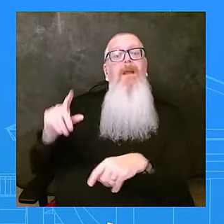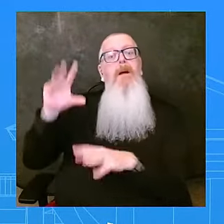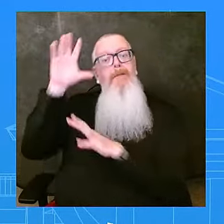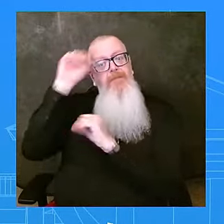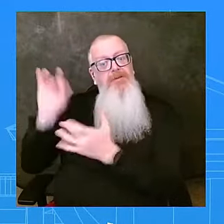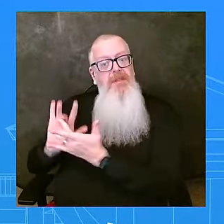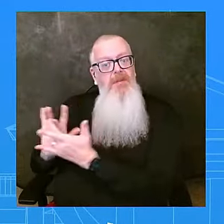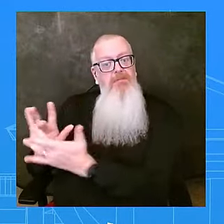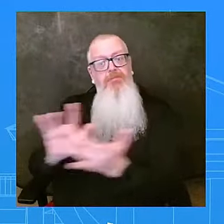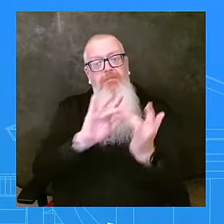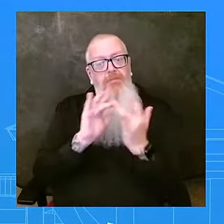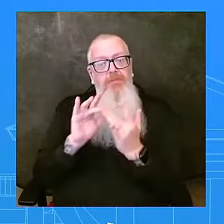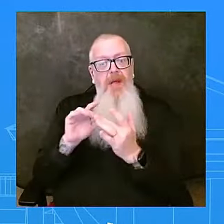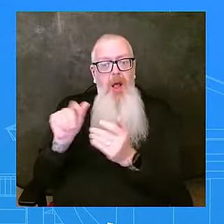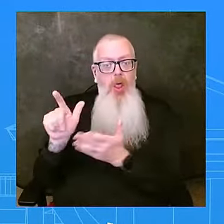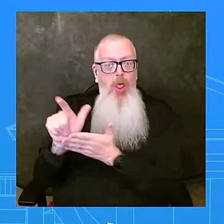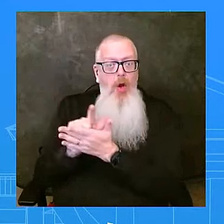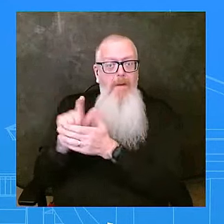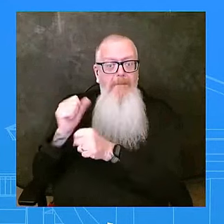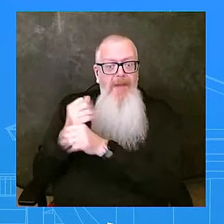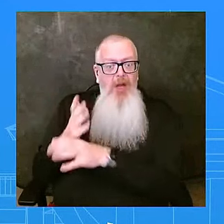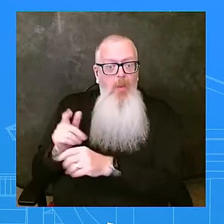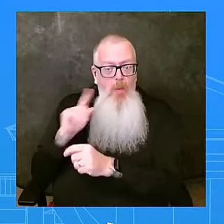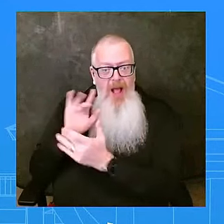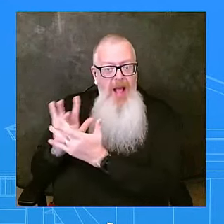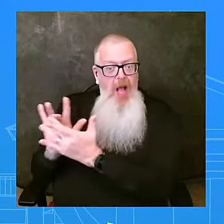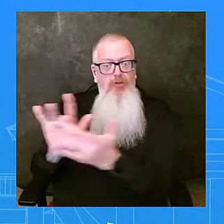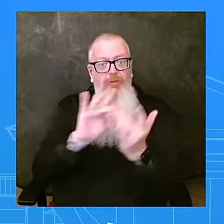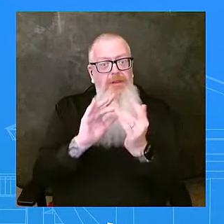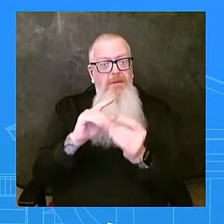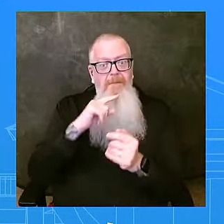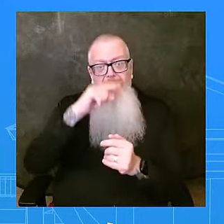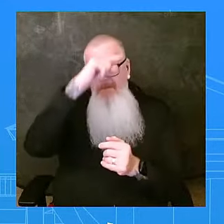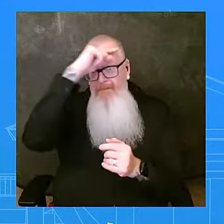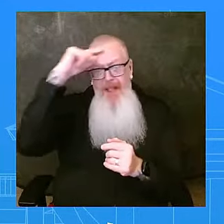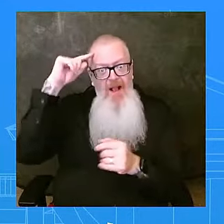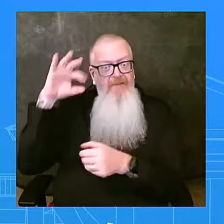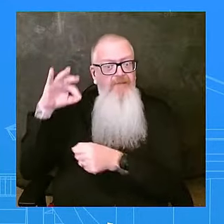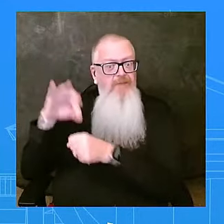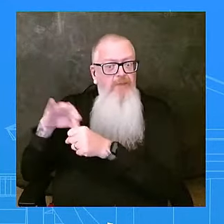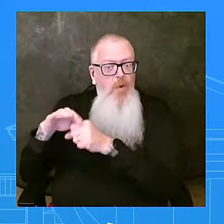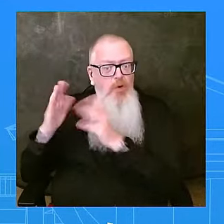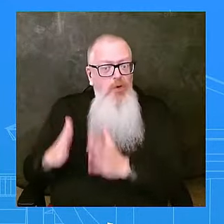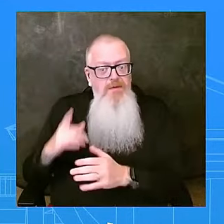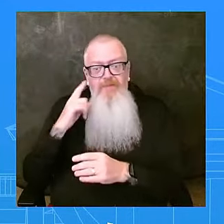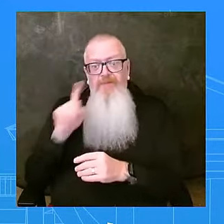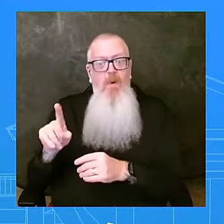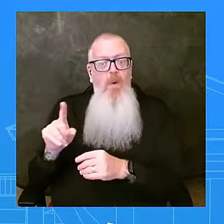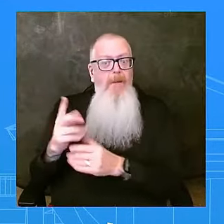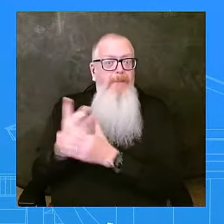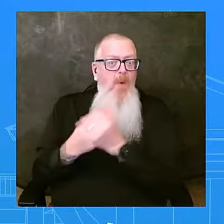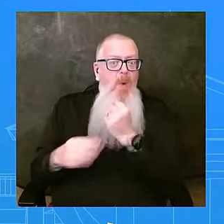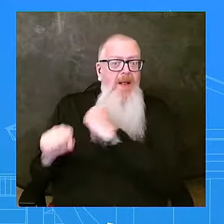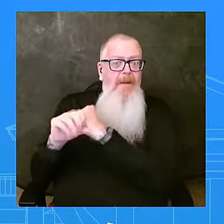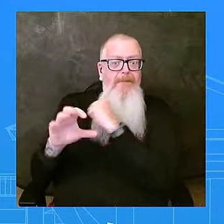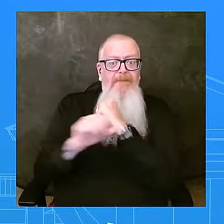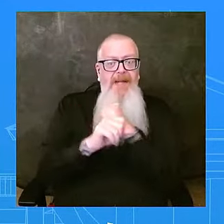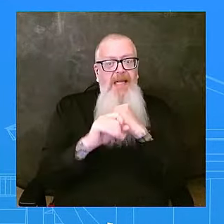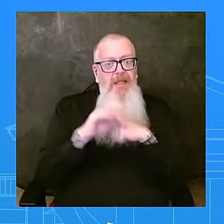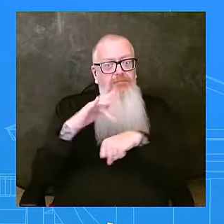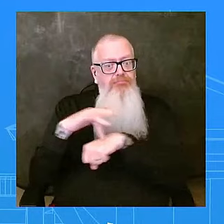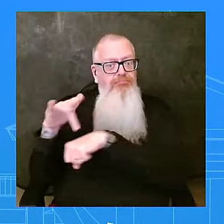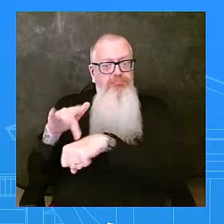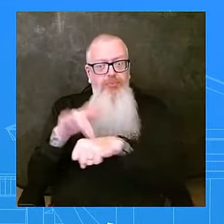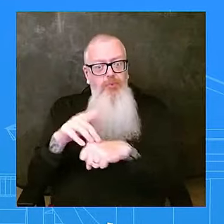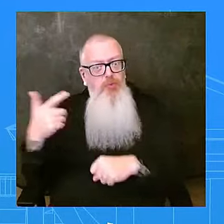some outreach to Black voters specifically. I know the campaigns, both campaigns, are working to do that in states like Georgia. Yeah. And perhaps some of that